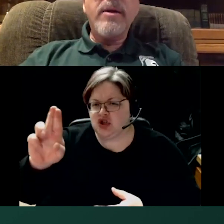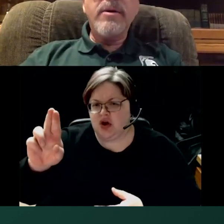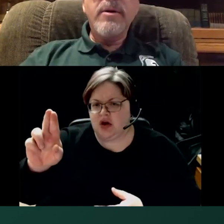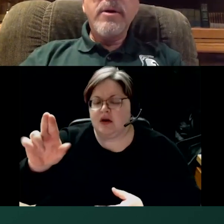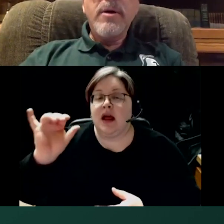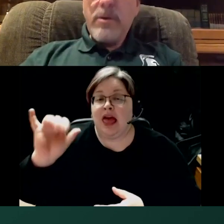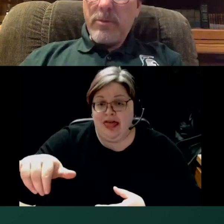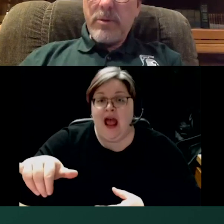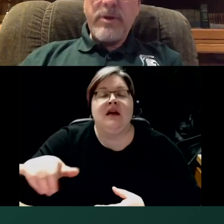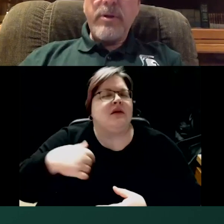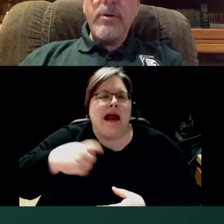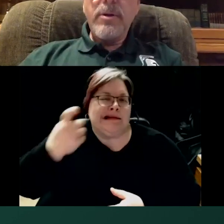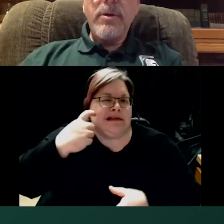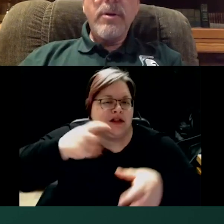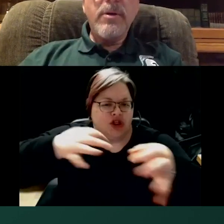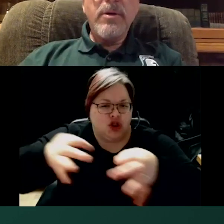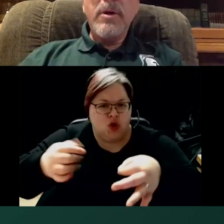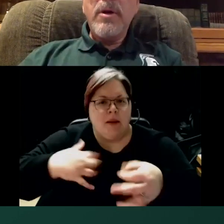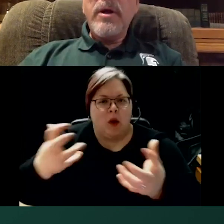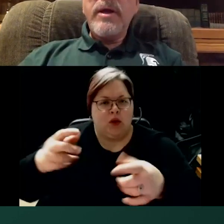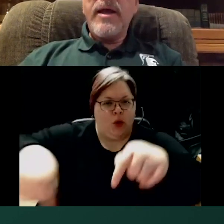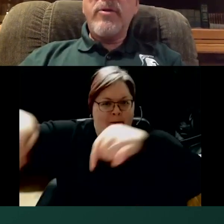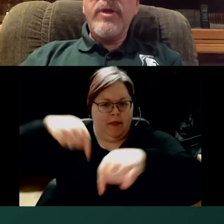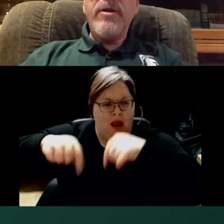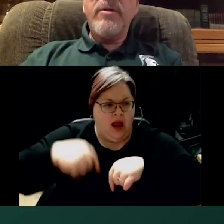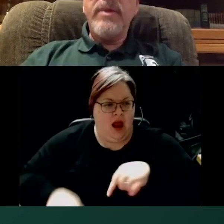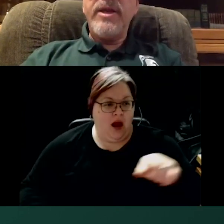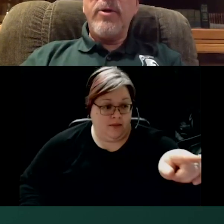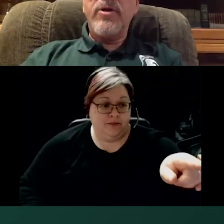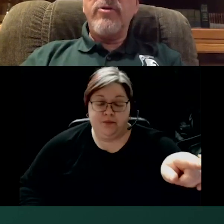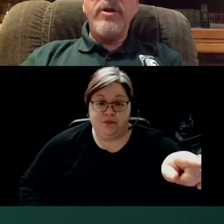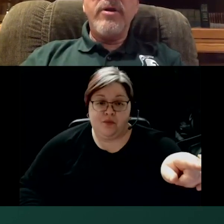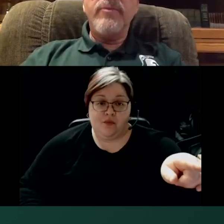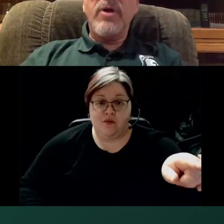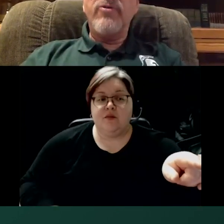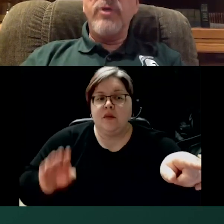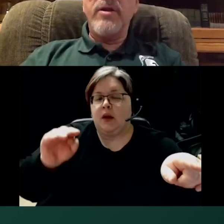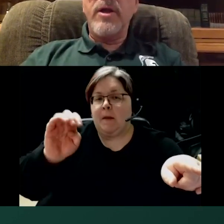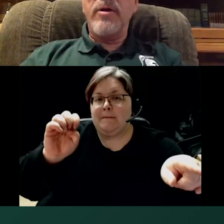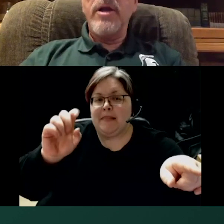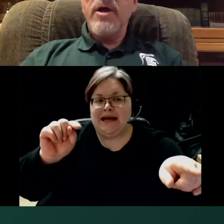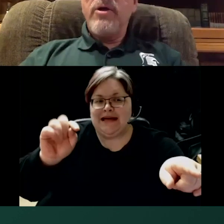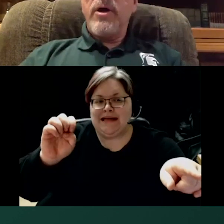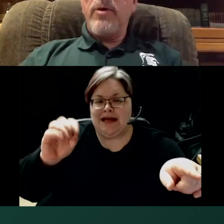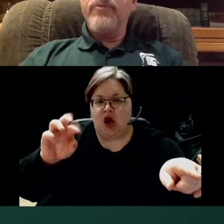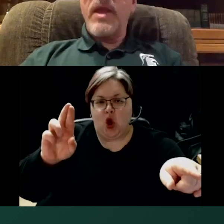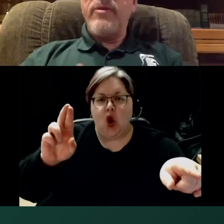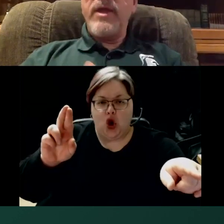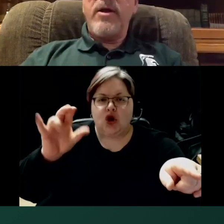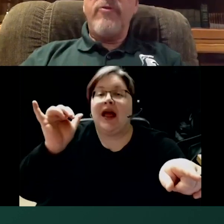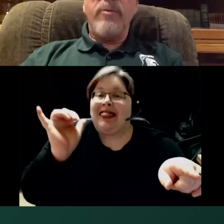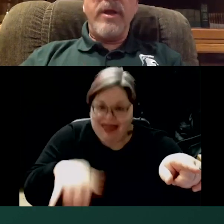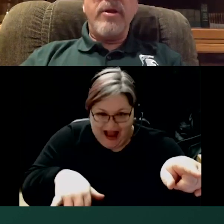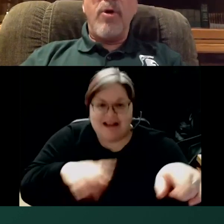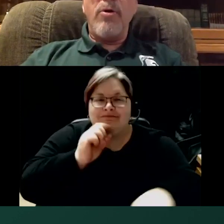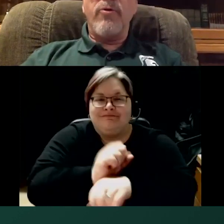back? We're over here. Yeah, so these are shooting stars. And they